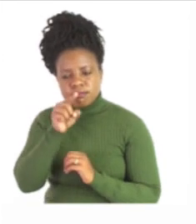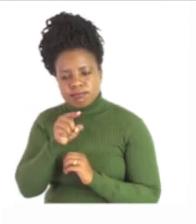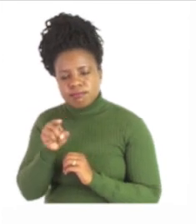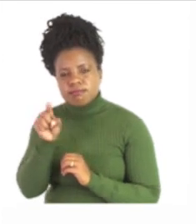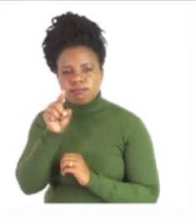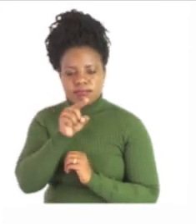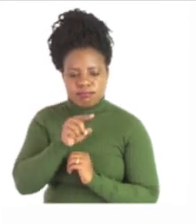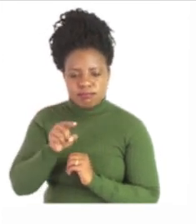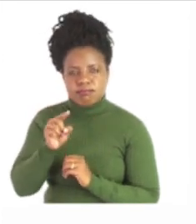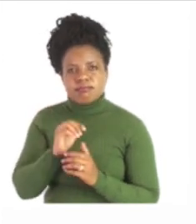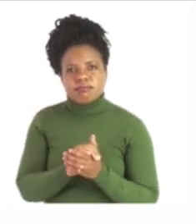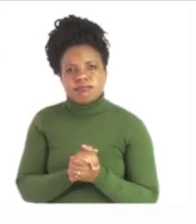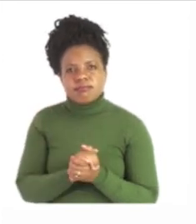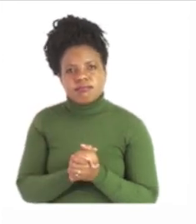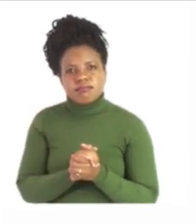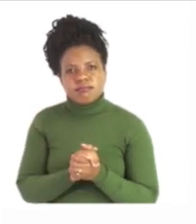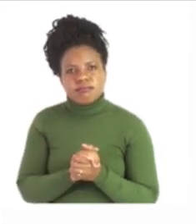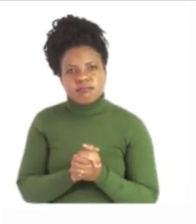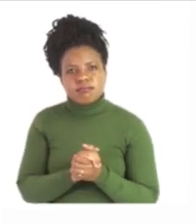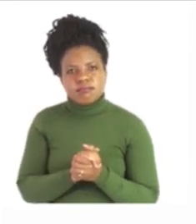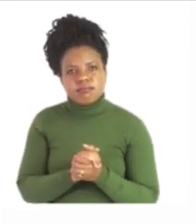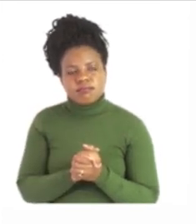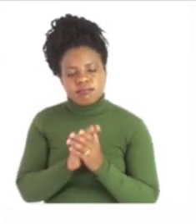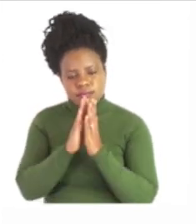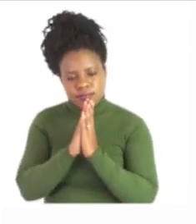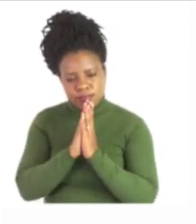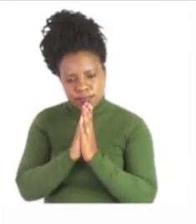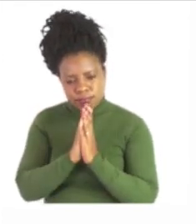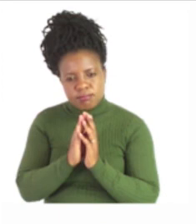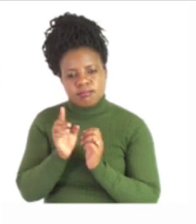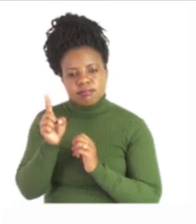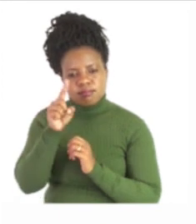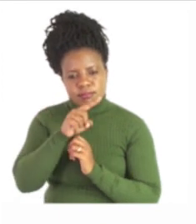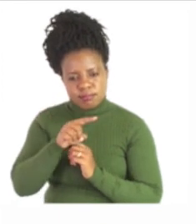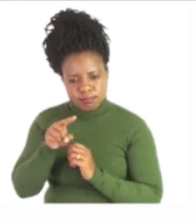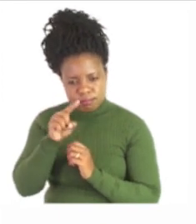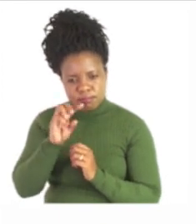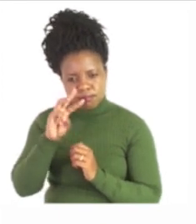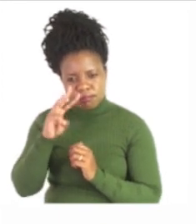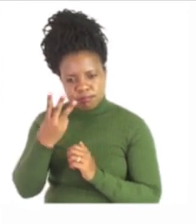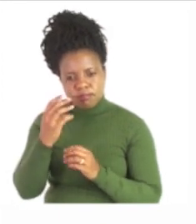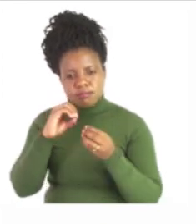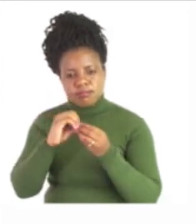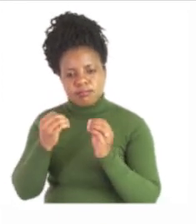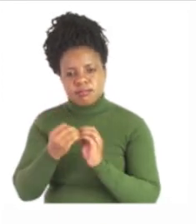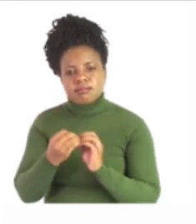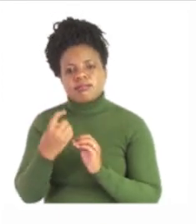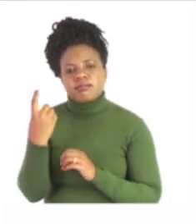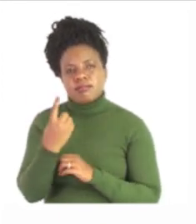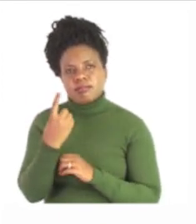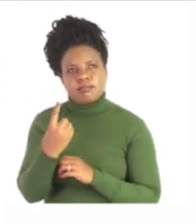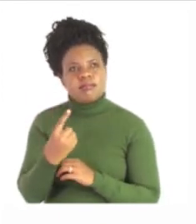numbers which are listed there. Just circle the numbers which are cube numbers.